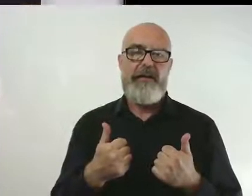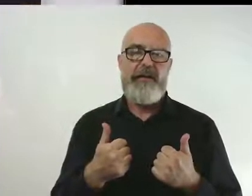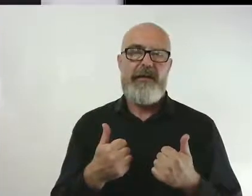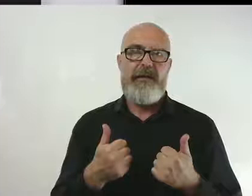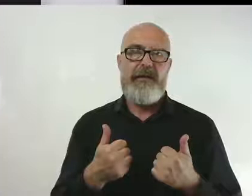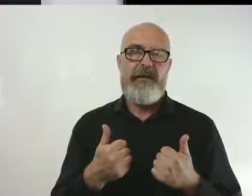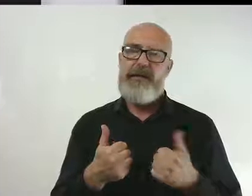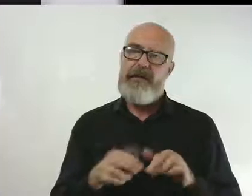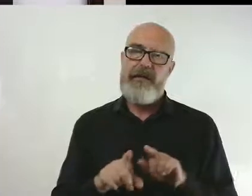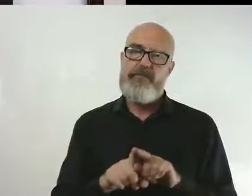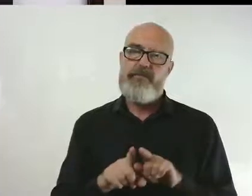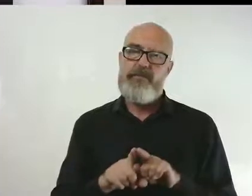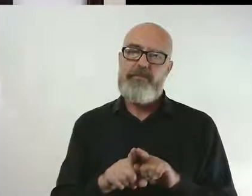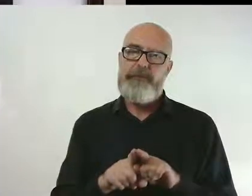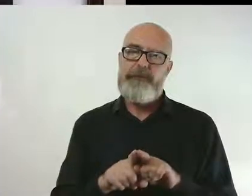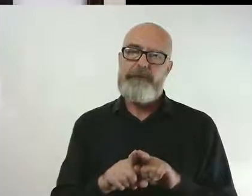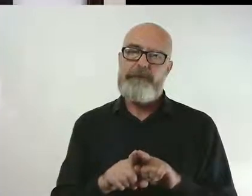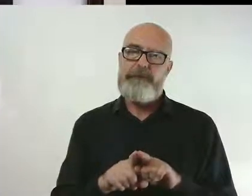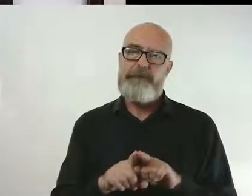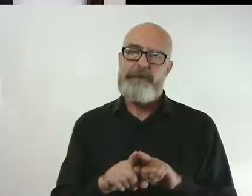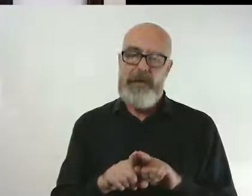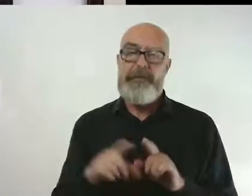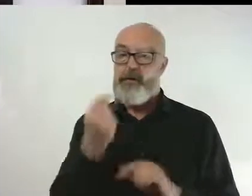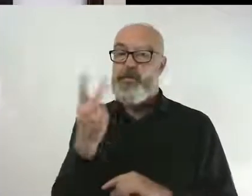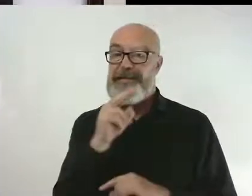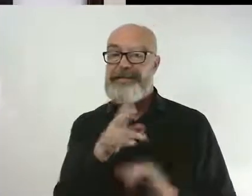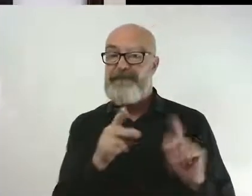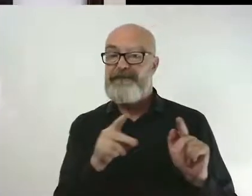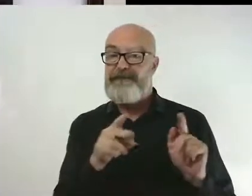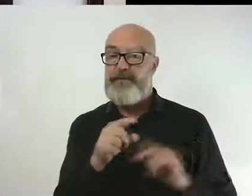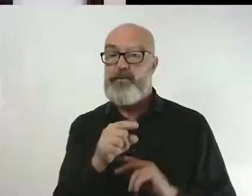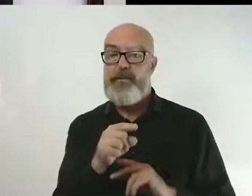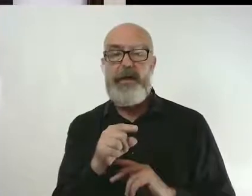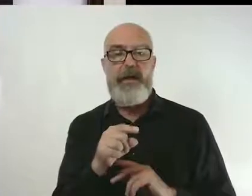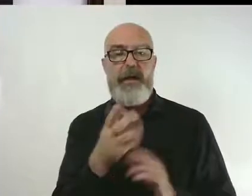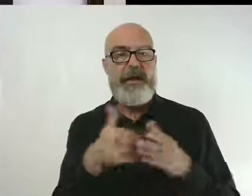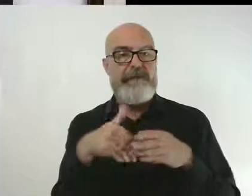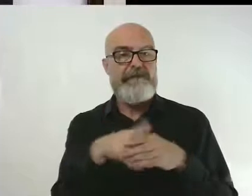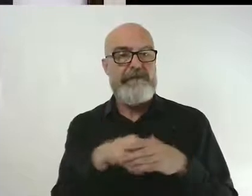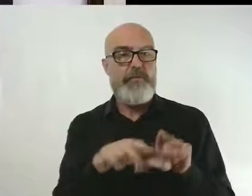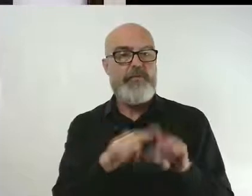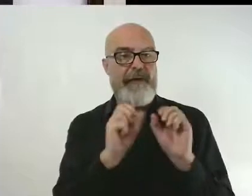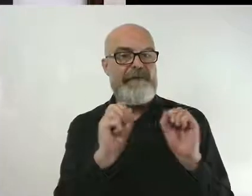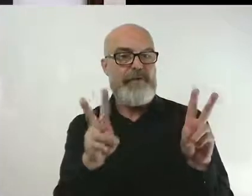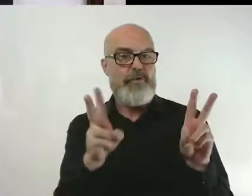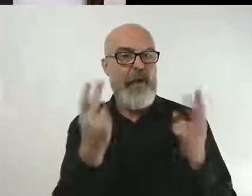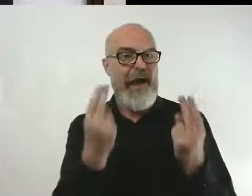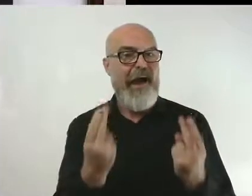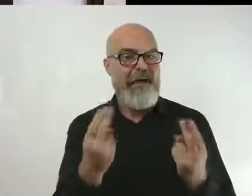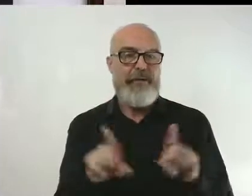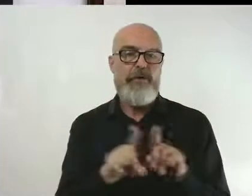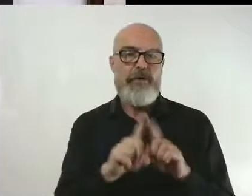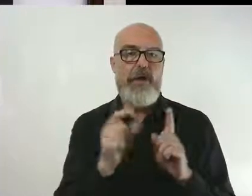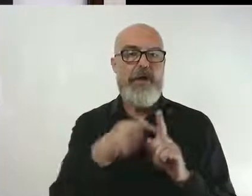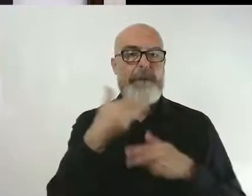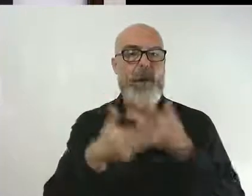health. The online exhibition that you are looking in the video at the moment, which